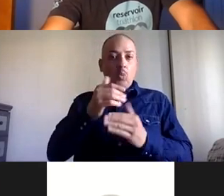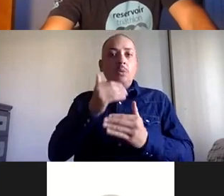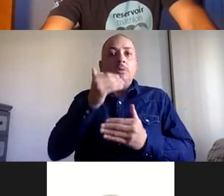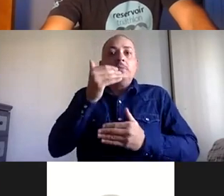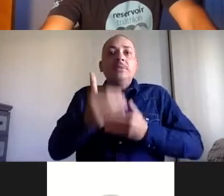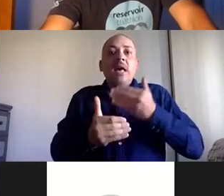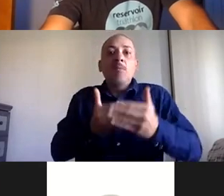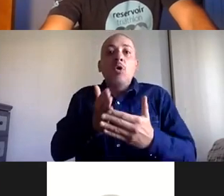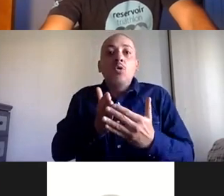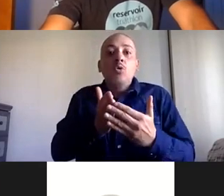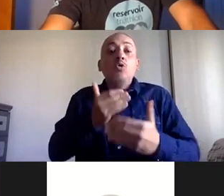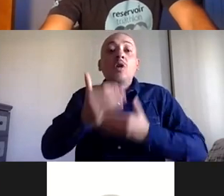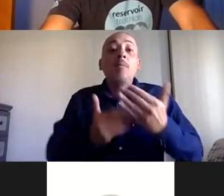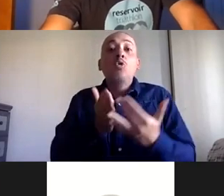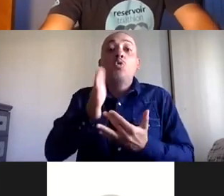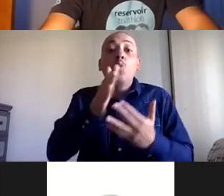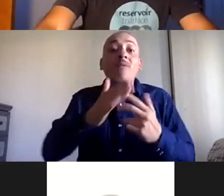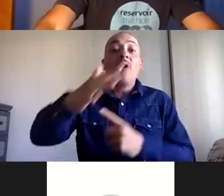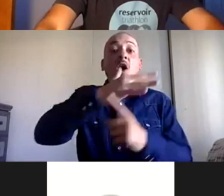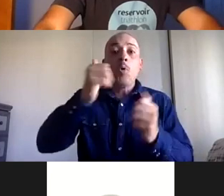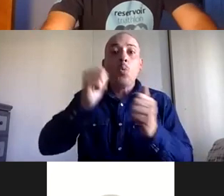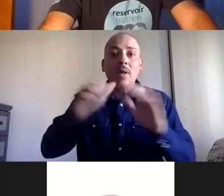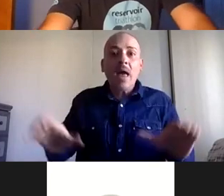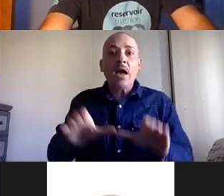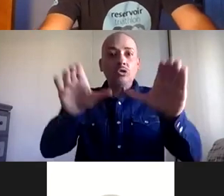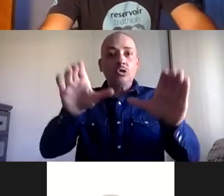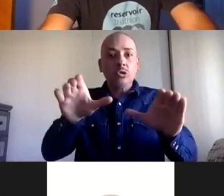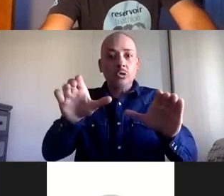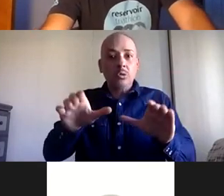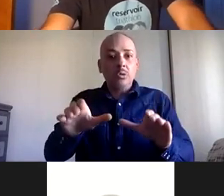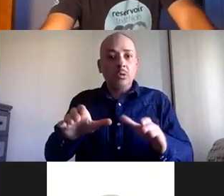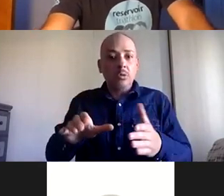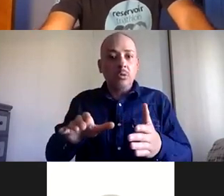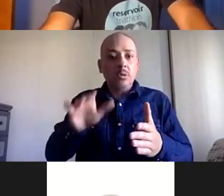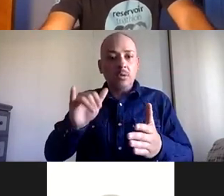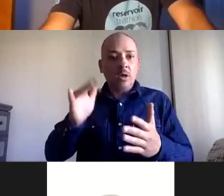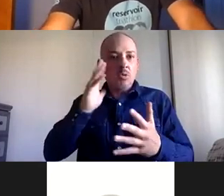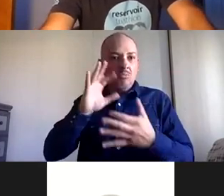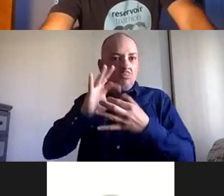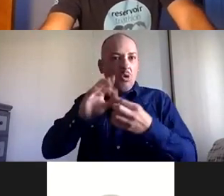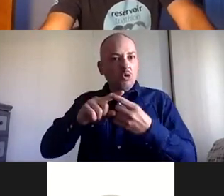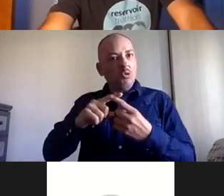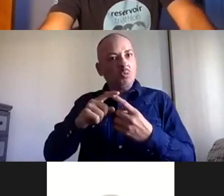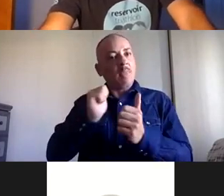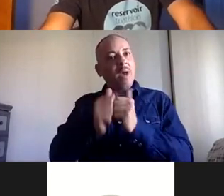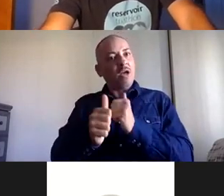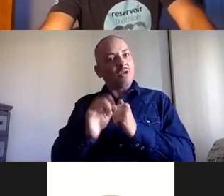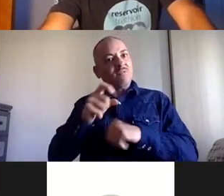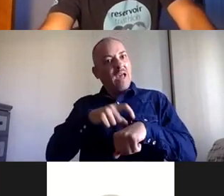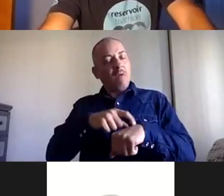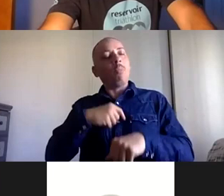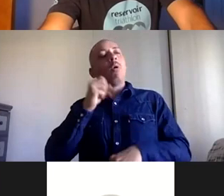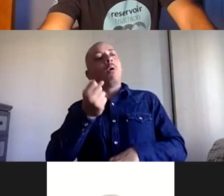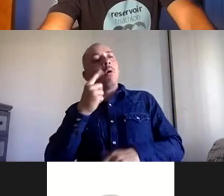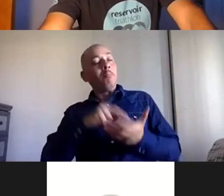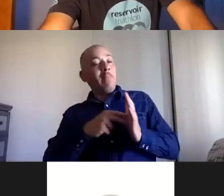your environment with actions, and that can chronicle a passage of time, I guess. Got it. So in this setup, if